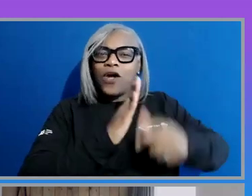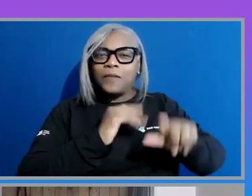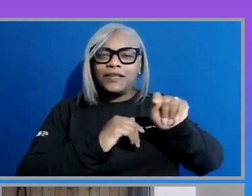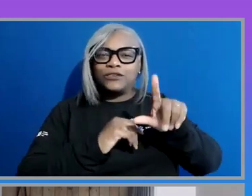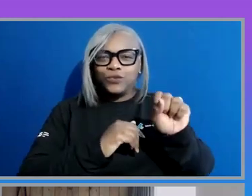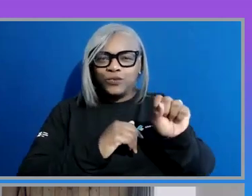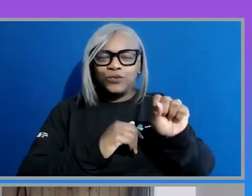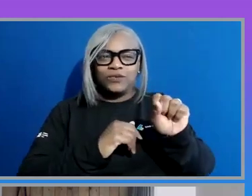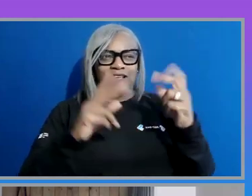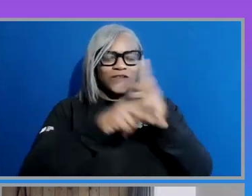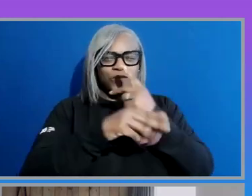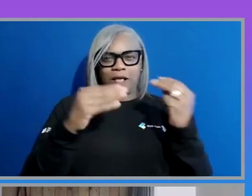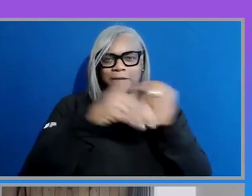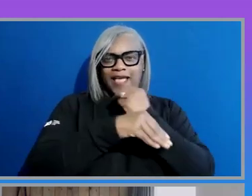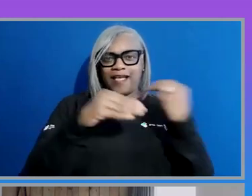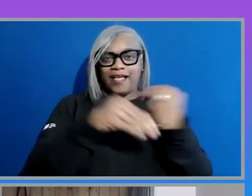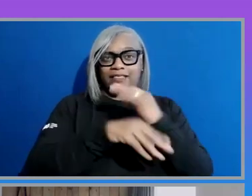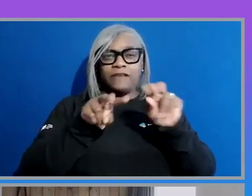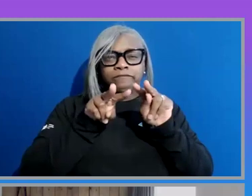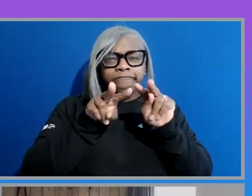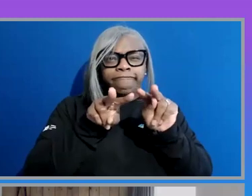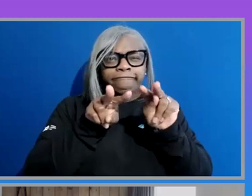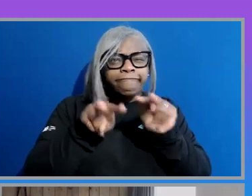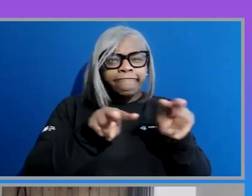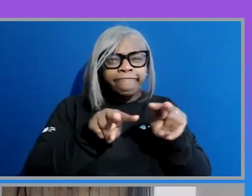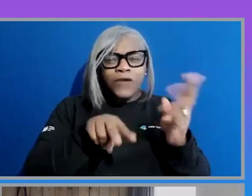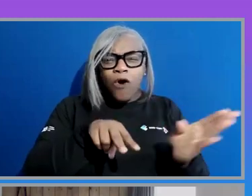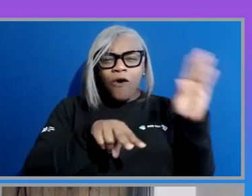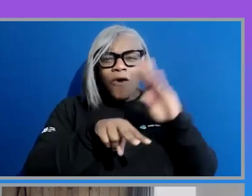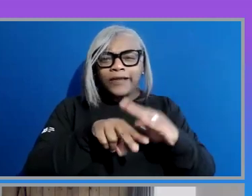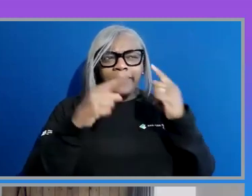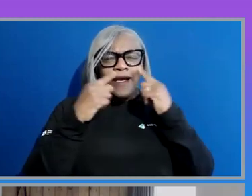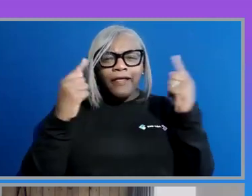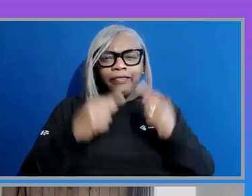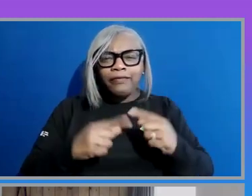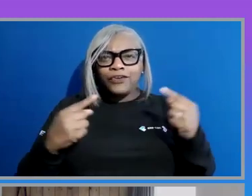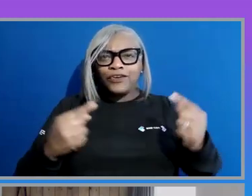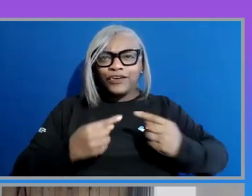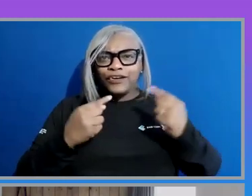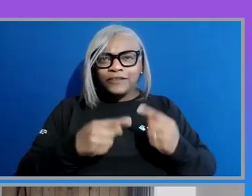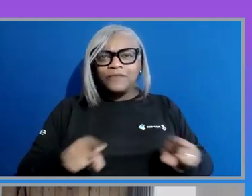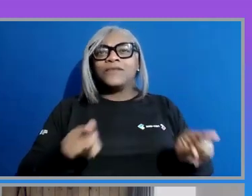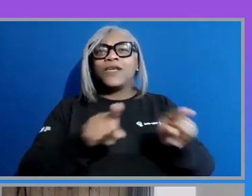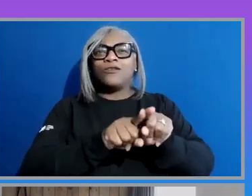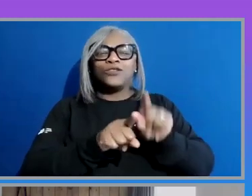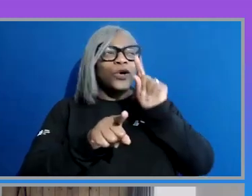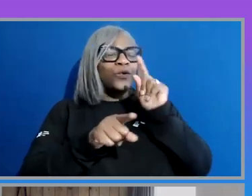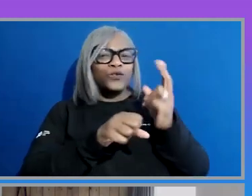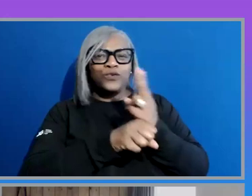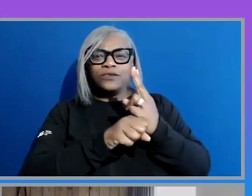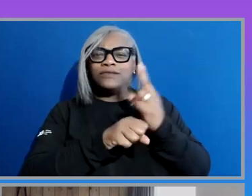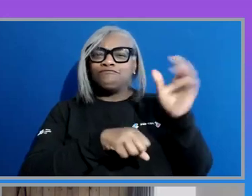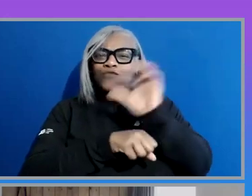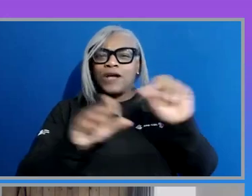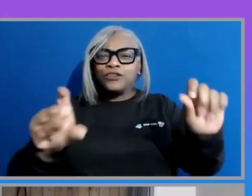screen every single day will eventually hurt your eyes. And use browser zoom and see what happens. Give yourself a little break. And also you'll find you